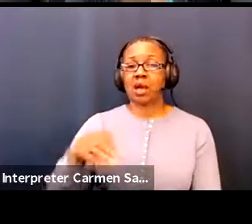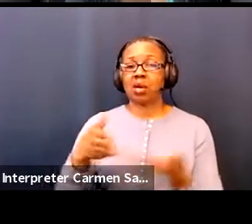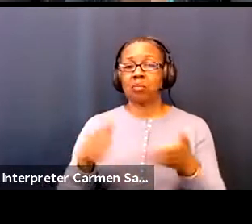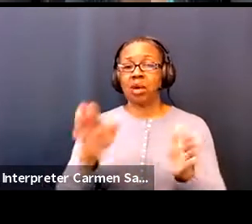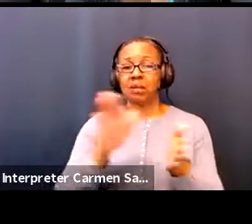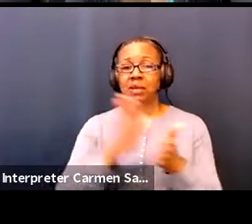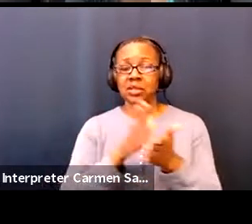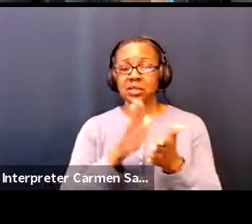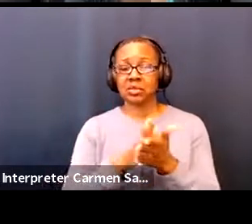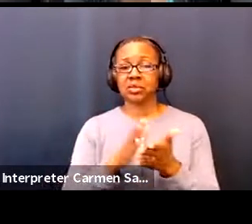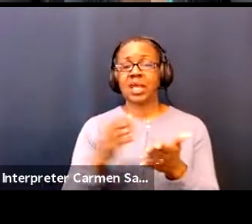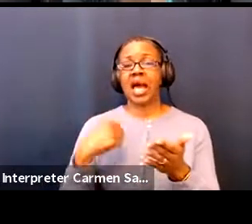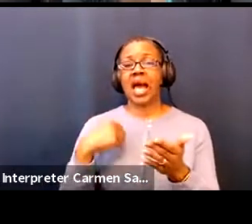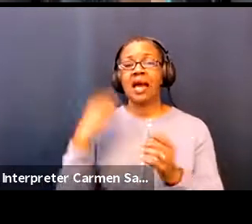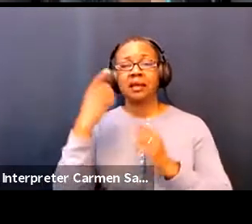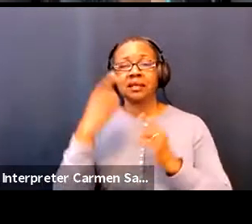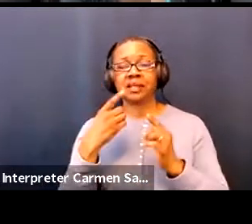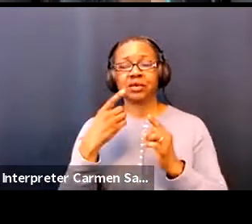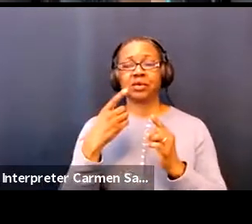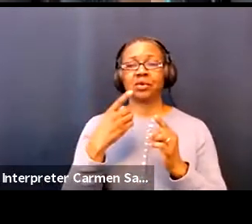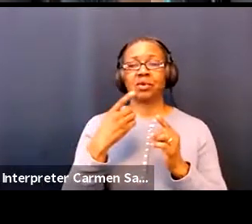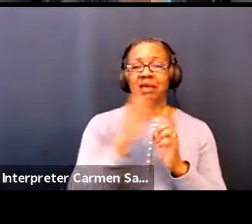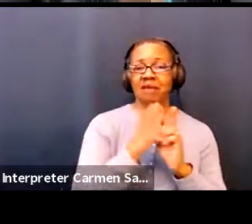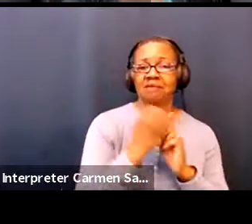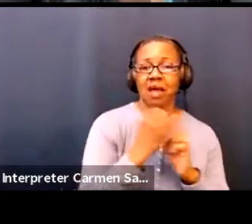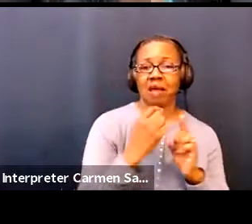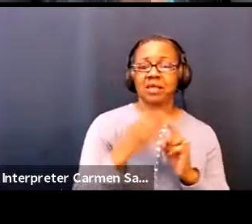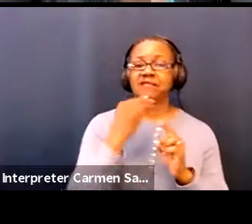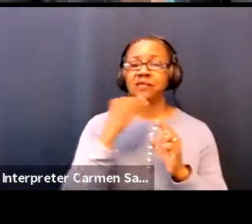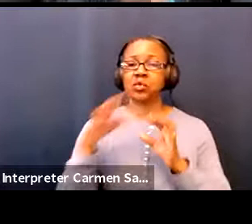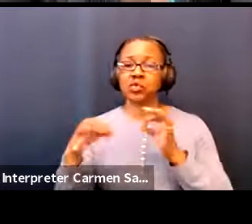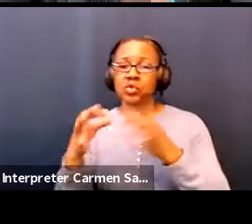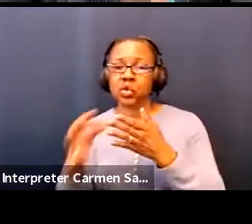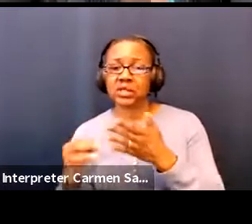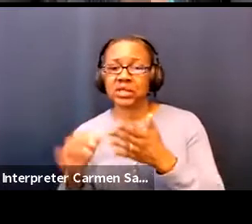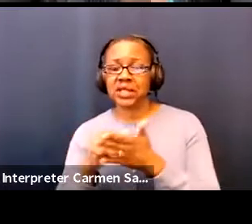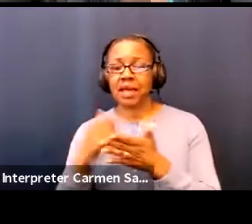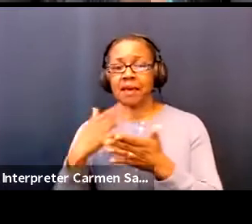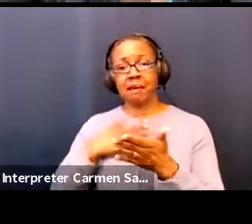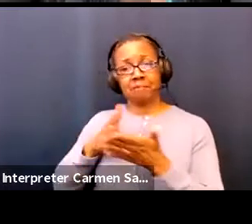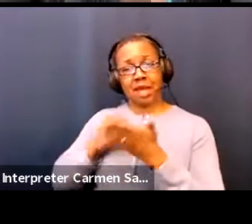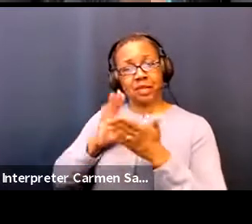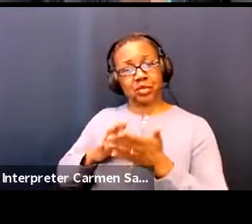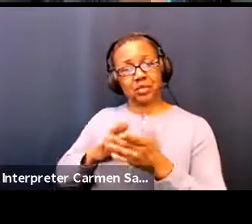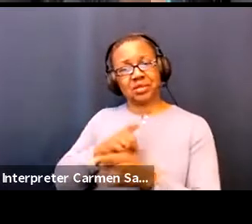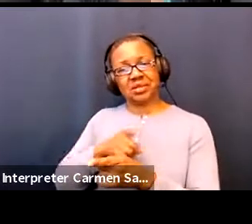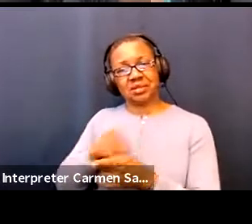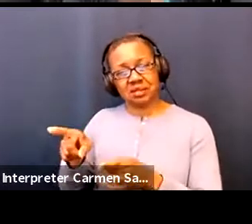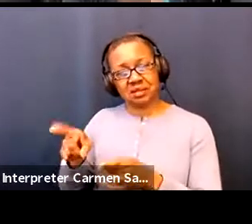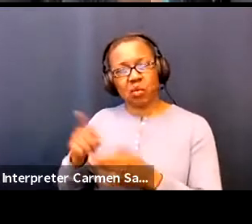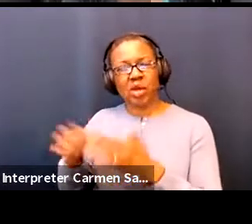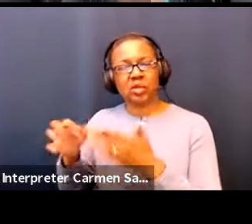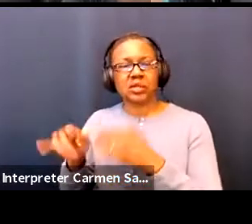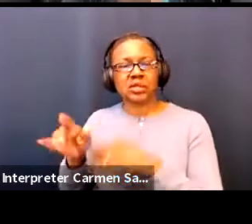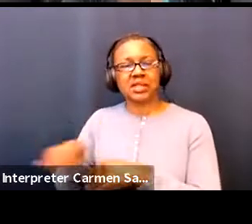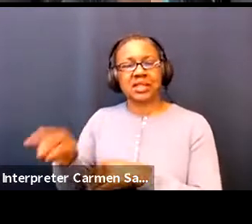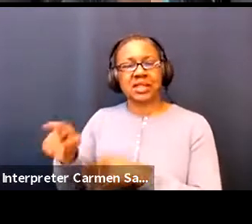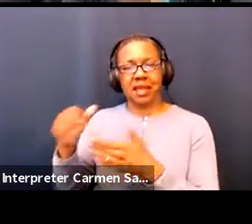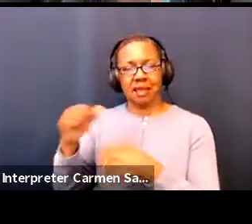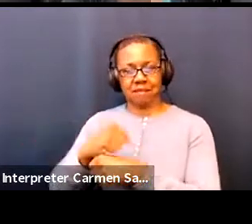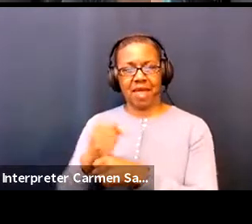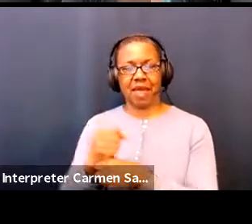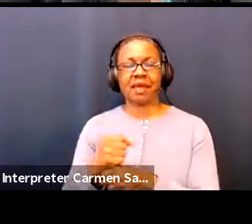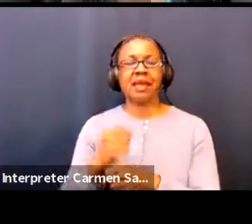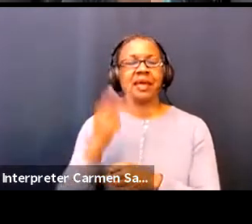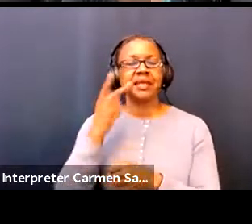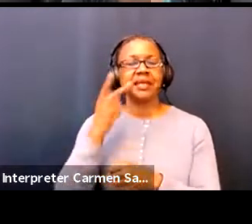at the role of environment and food choices that the students I work with, the food choices that they would make, and seeing